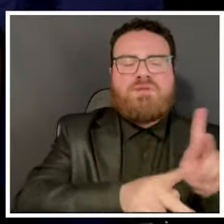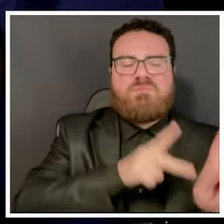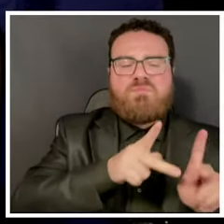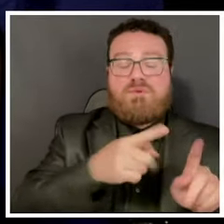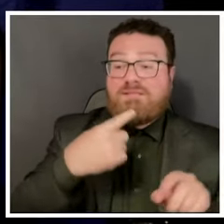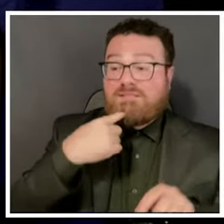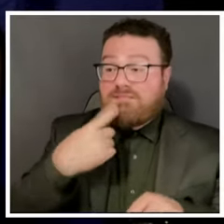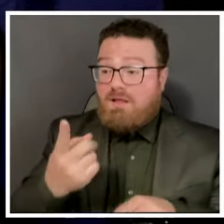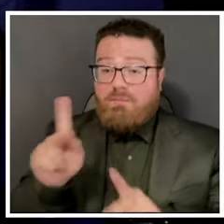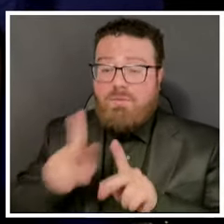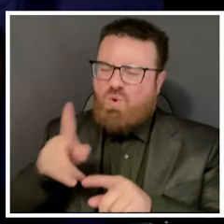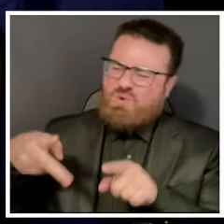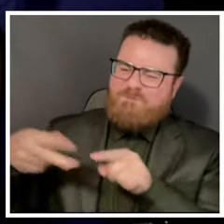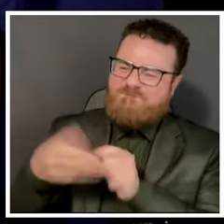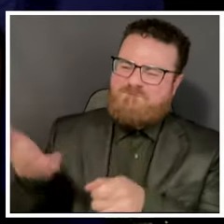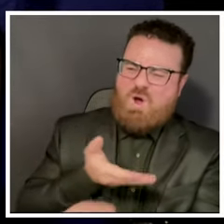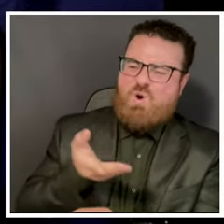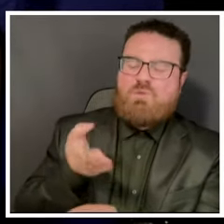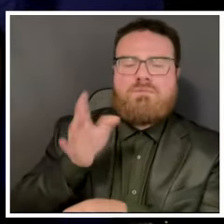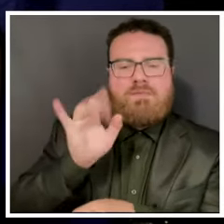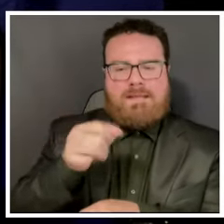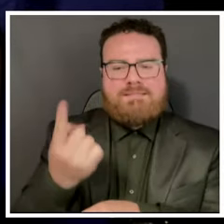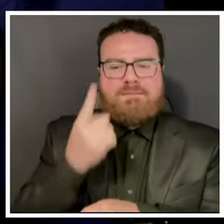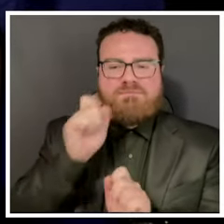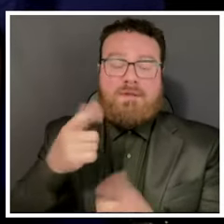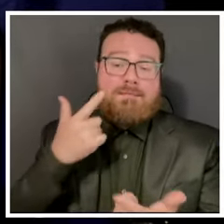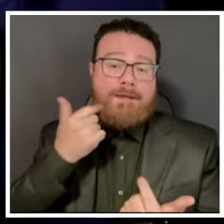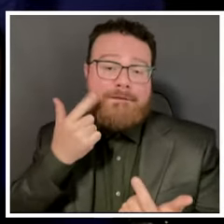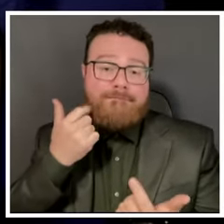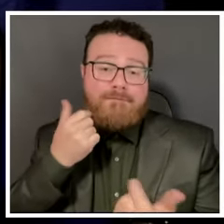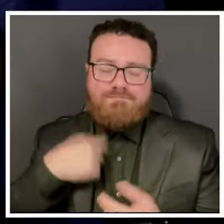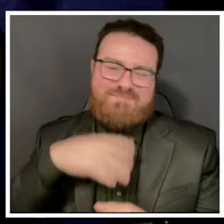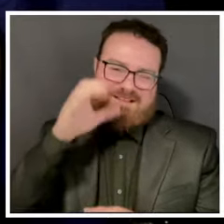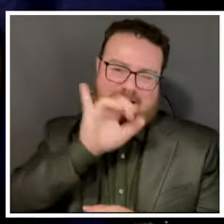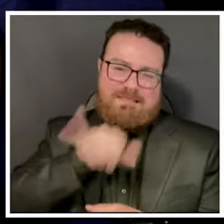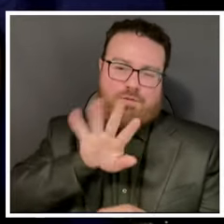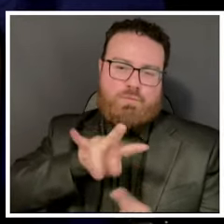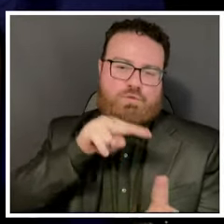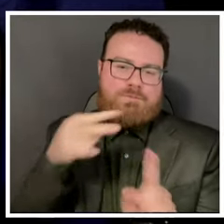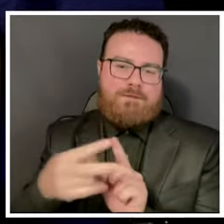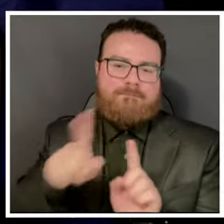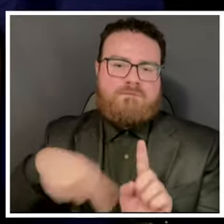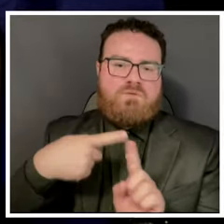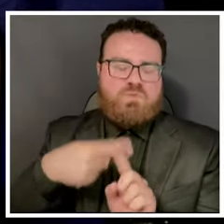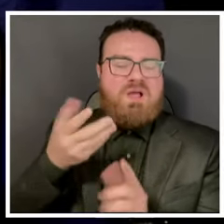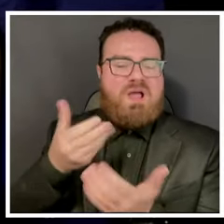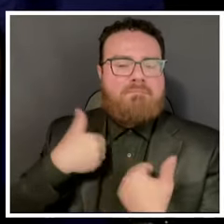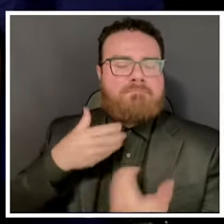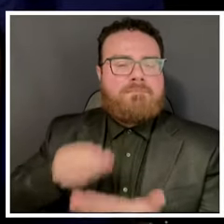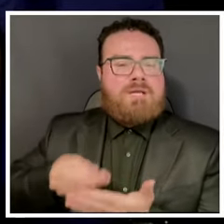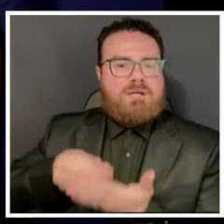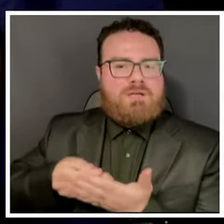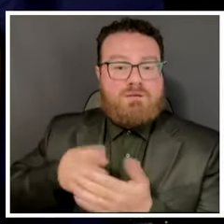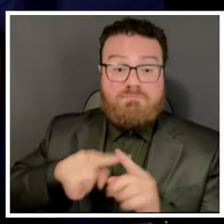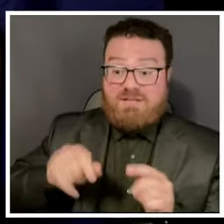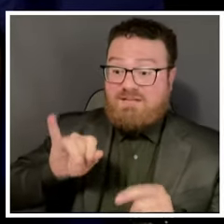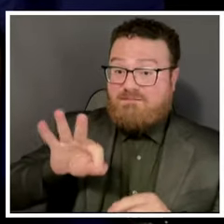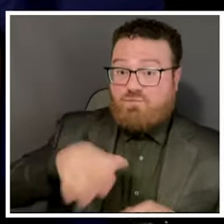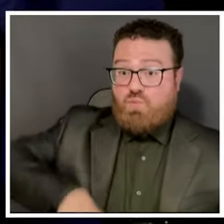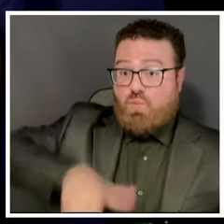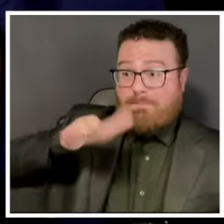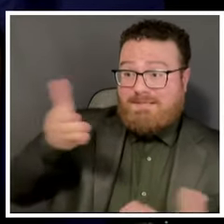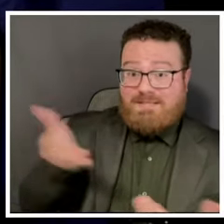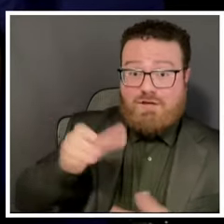how you look at the world when you're in Park Avenue or Mar-a-Lago. But if you grew up in a place like Scranton, nobody handed you